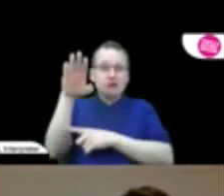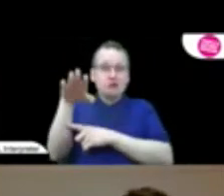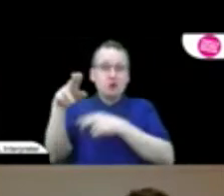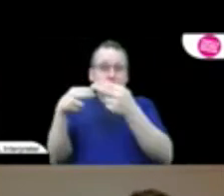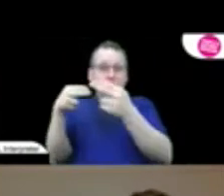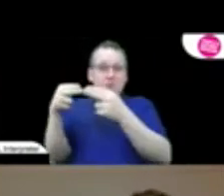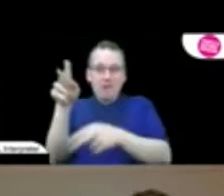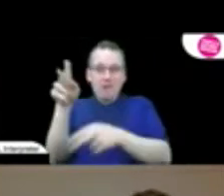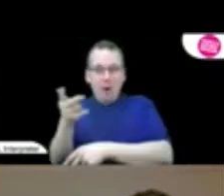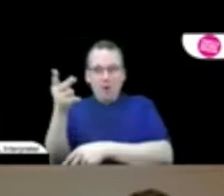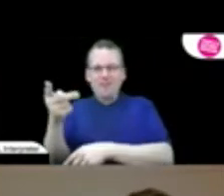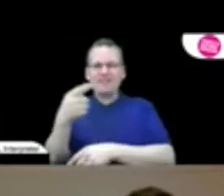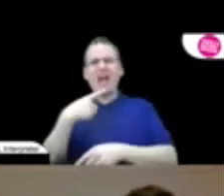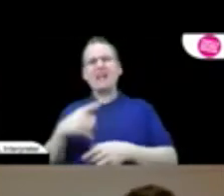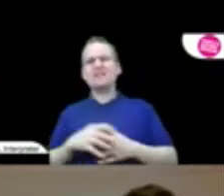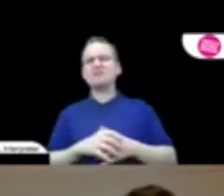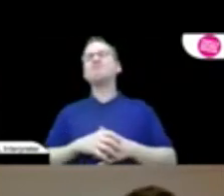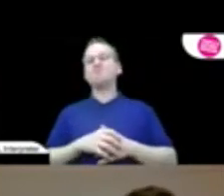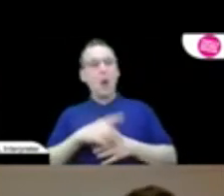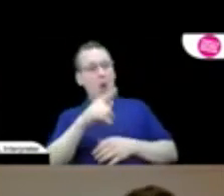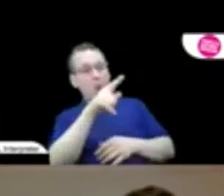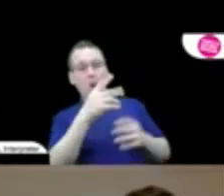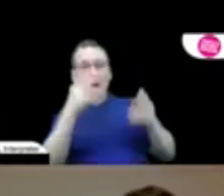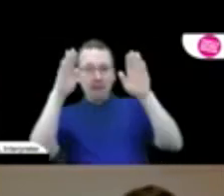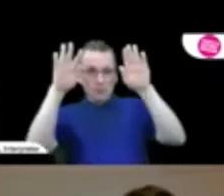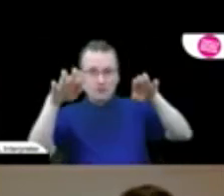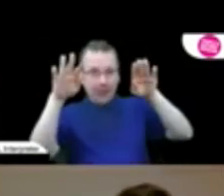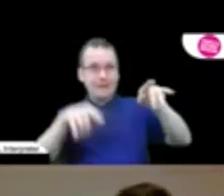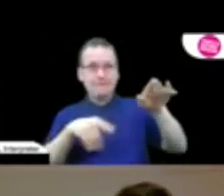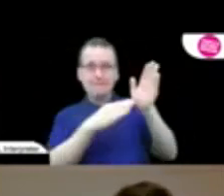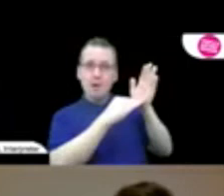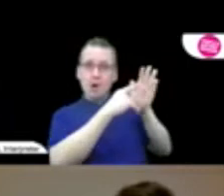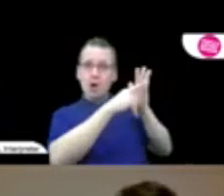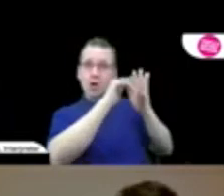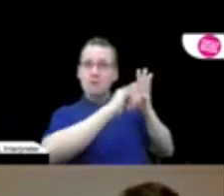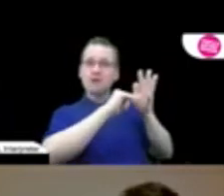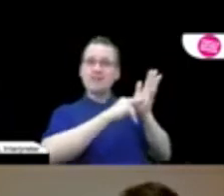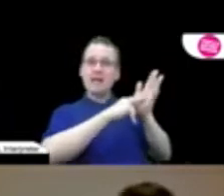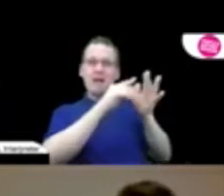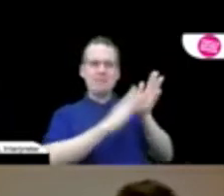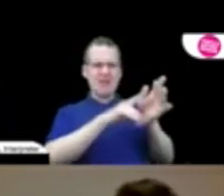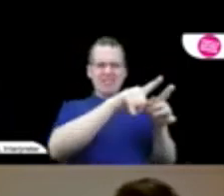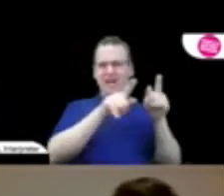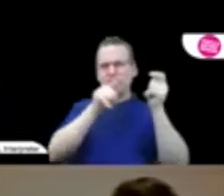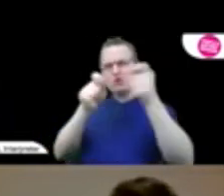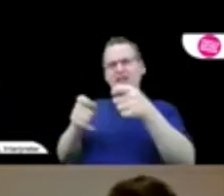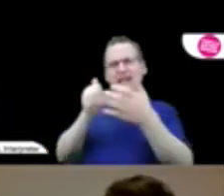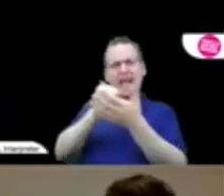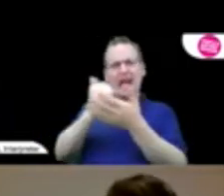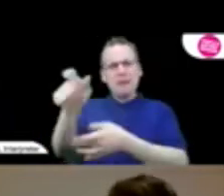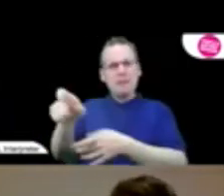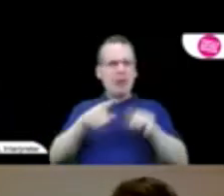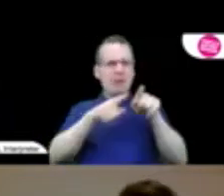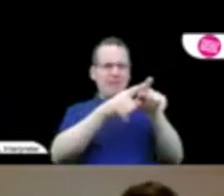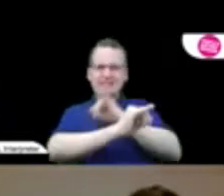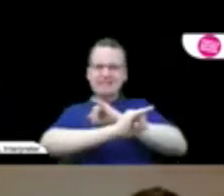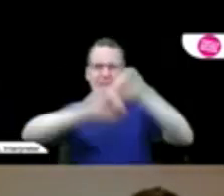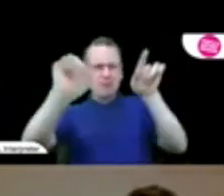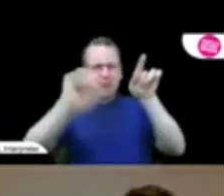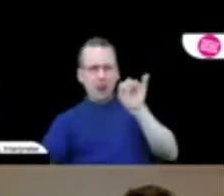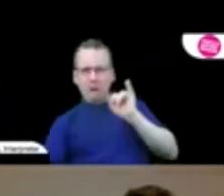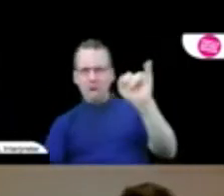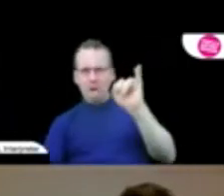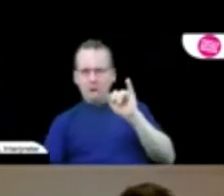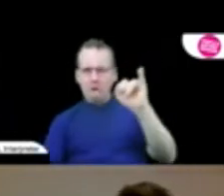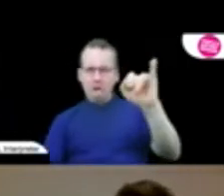articles saying, look at these Muslims, you know, look how they treat gay people, isn't it terrible, it's horrific.